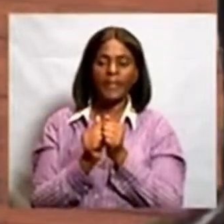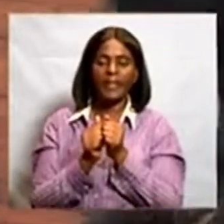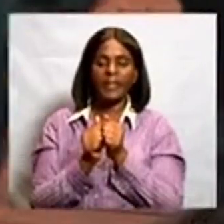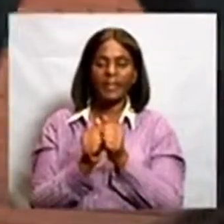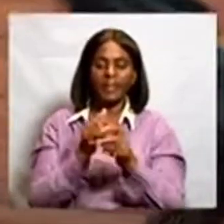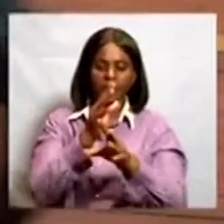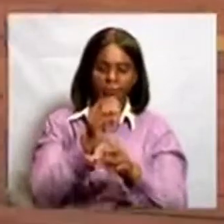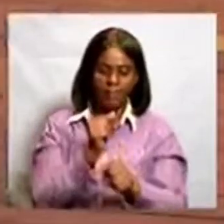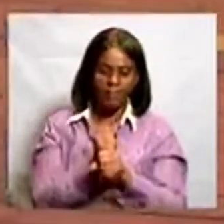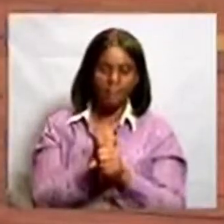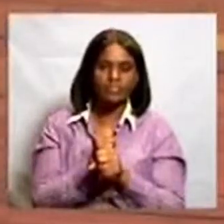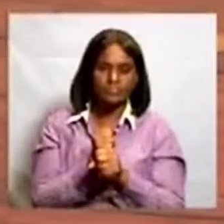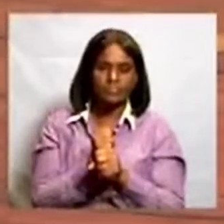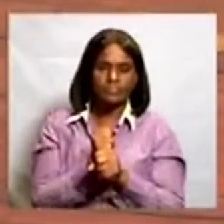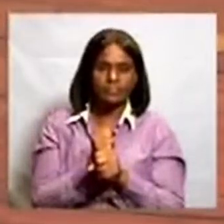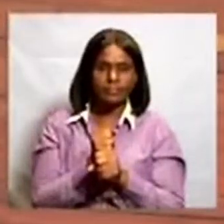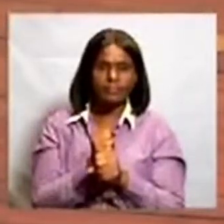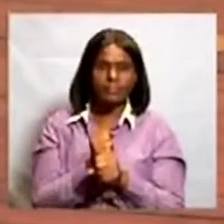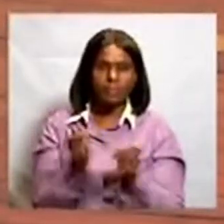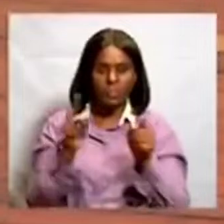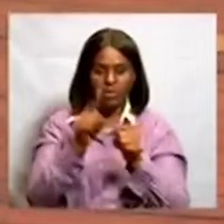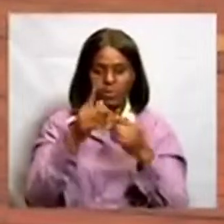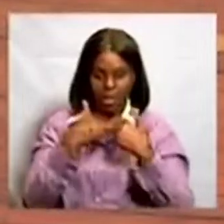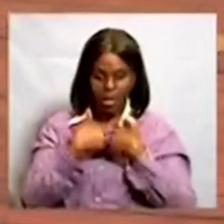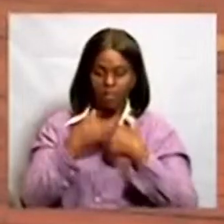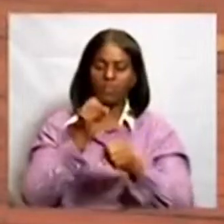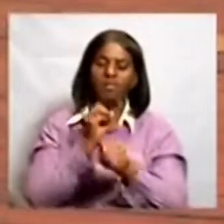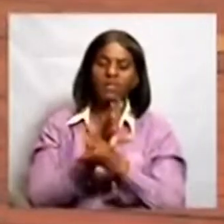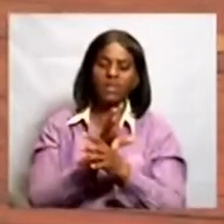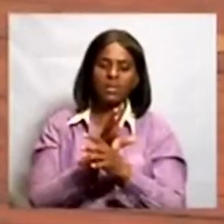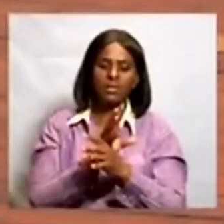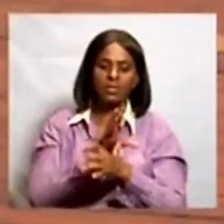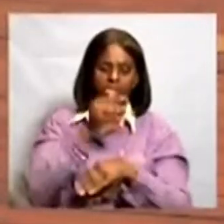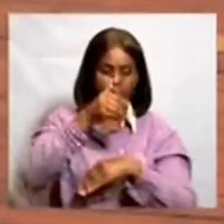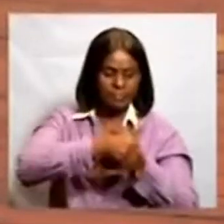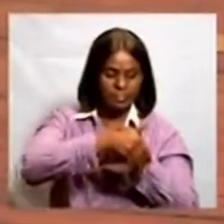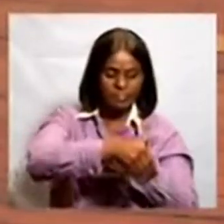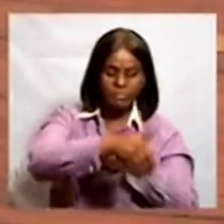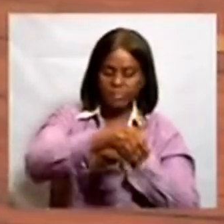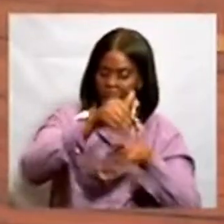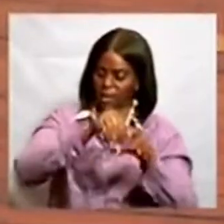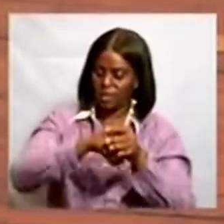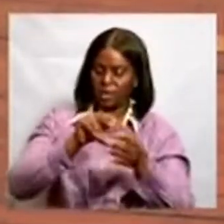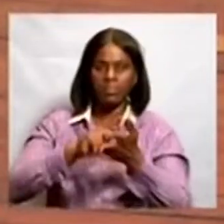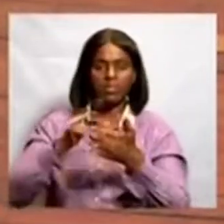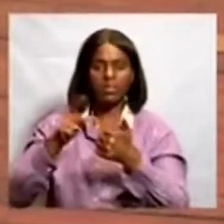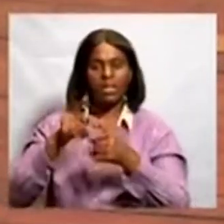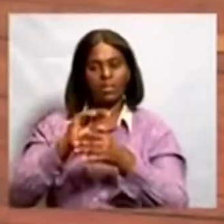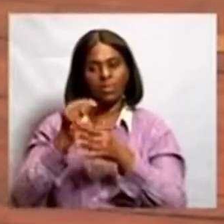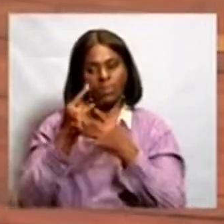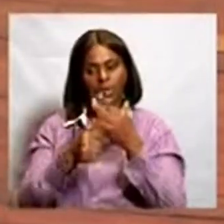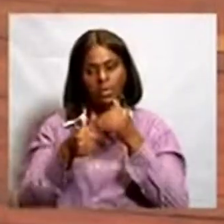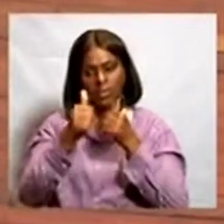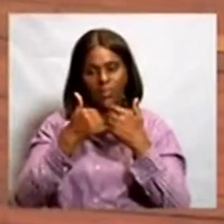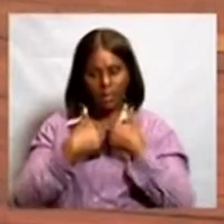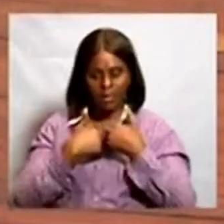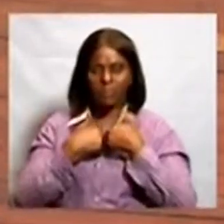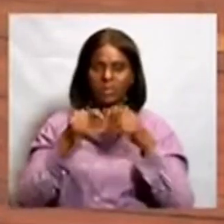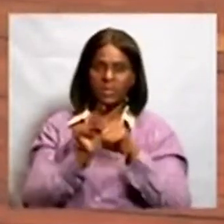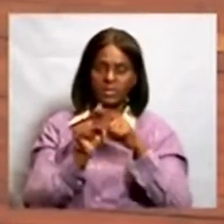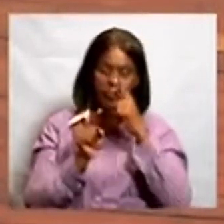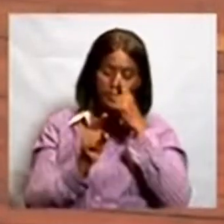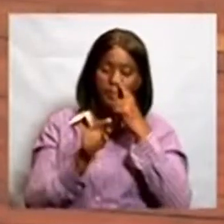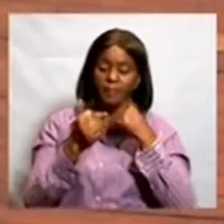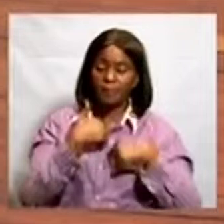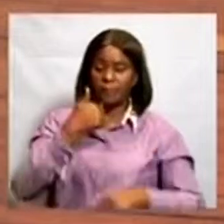is obtained when you have already enrolled in a program and you have gotten maybe a